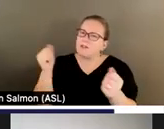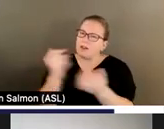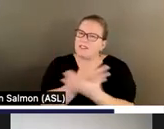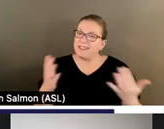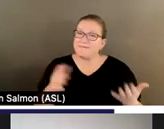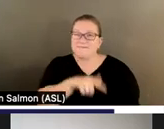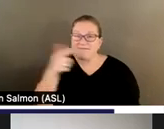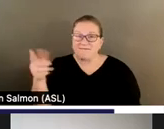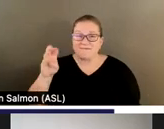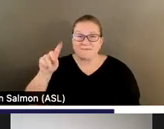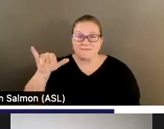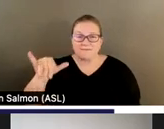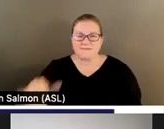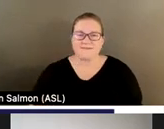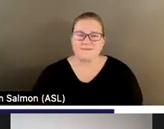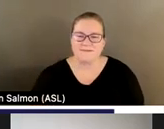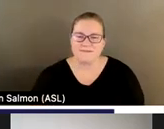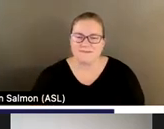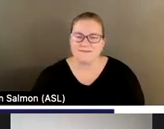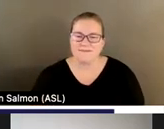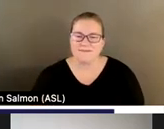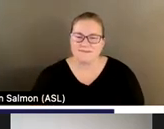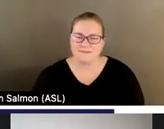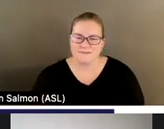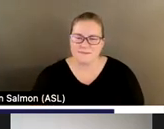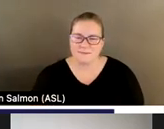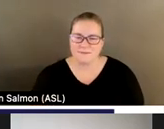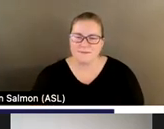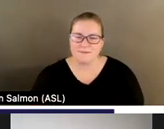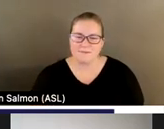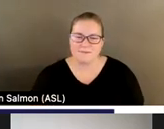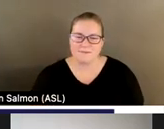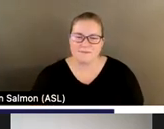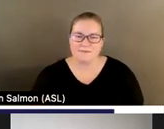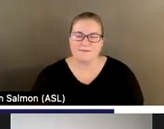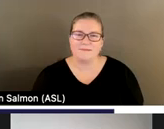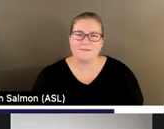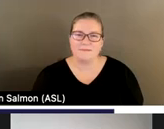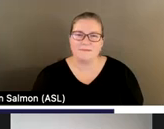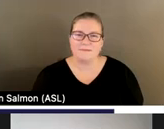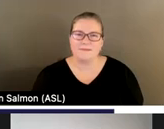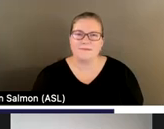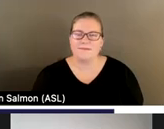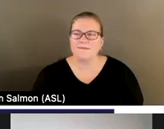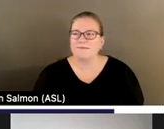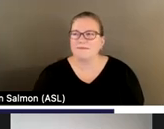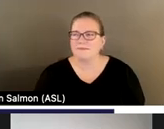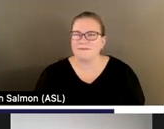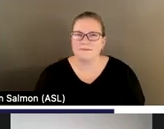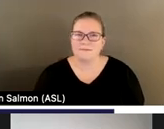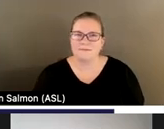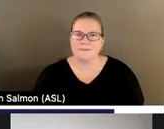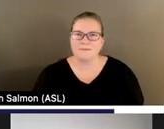Wendy? Thank you, Commissioner Johnson. And we are so delighted to be here with you today. I'm